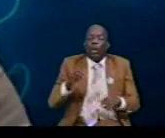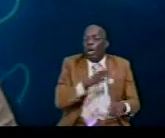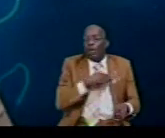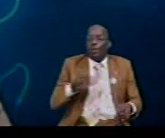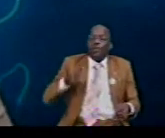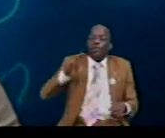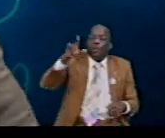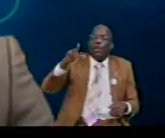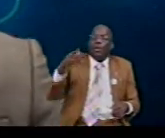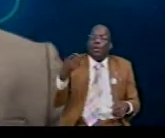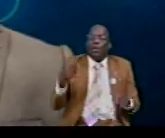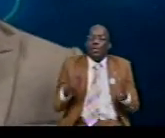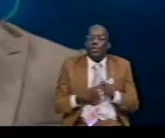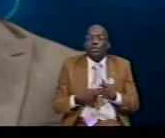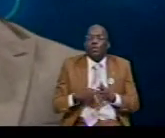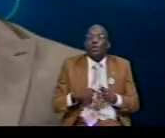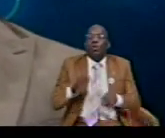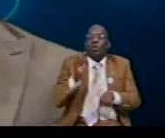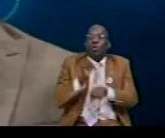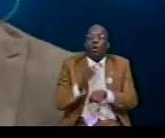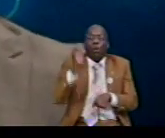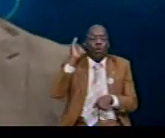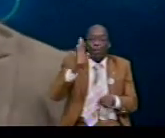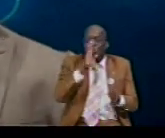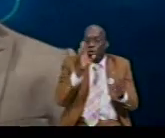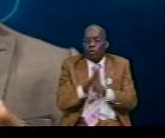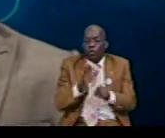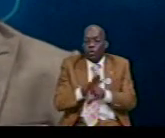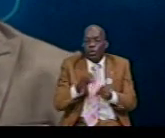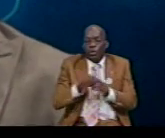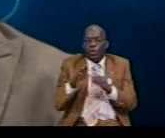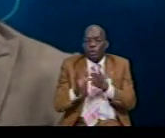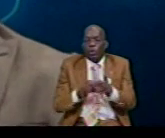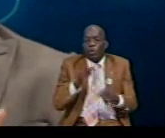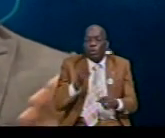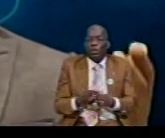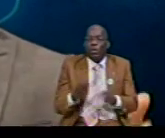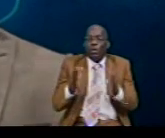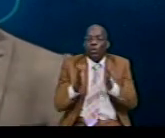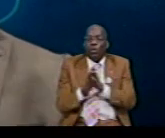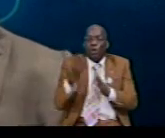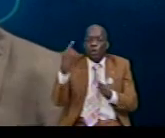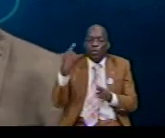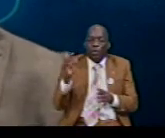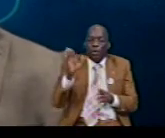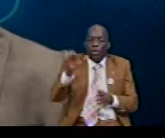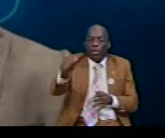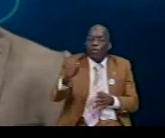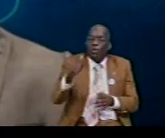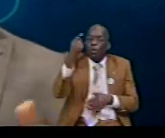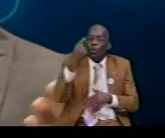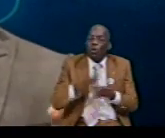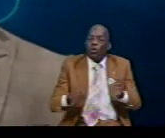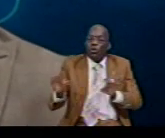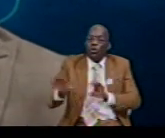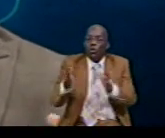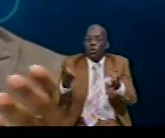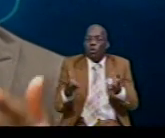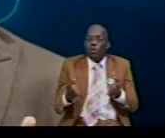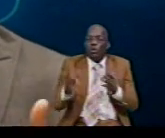accomplished in the name of Jesus. We're going to pray for yourself. The crusade participant, what do you want God to do for you? You've been